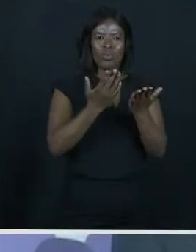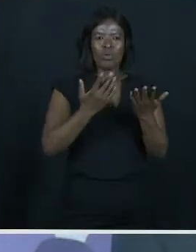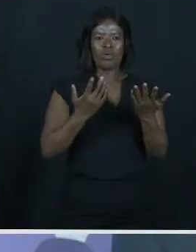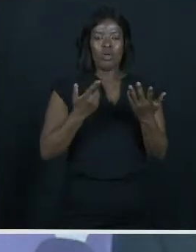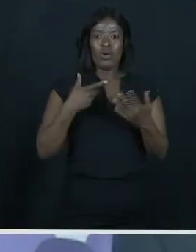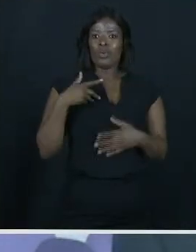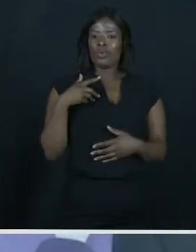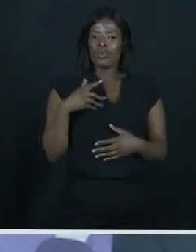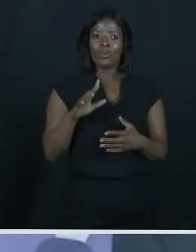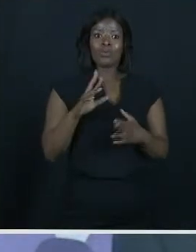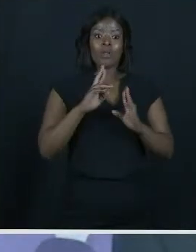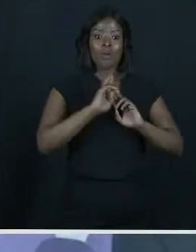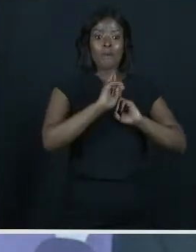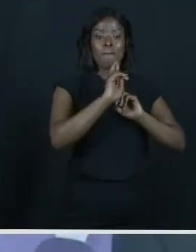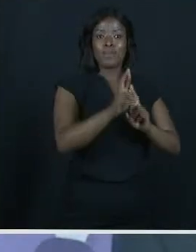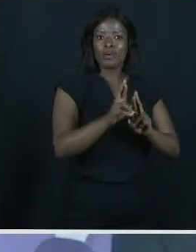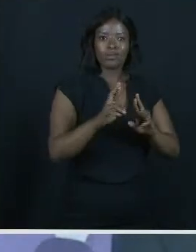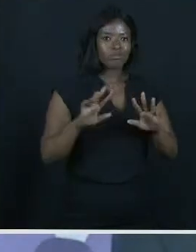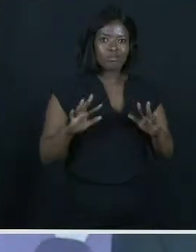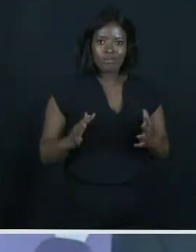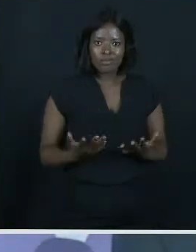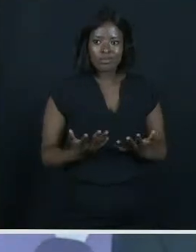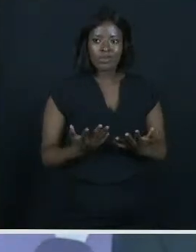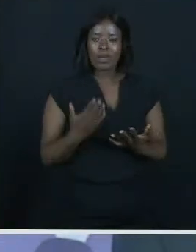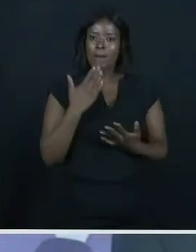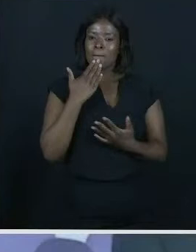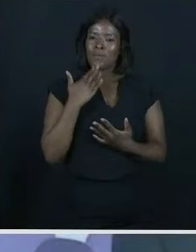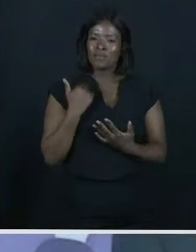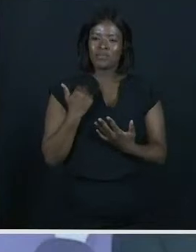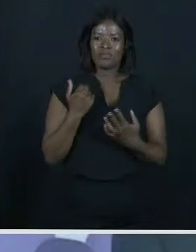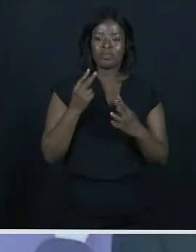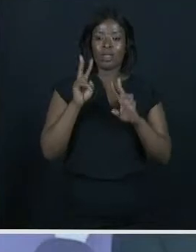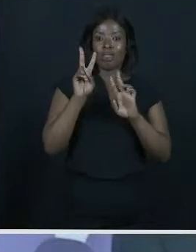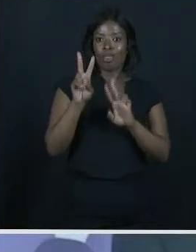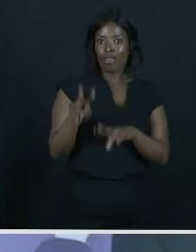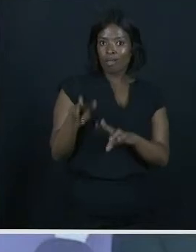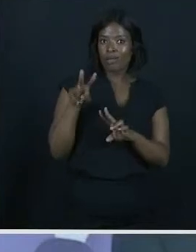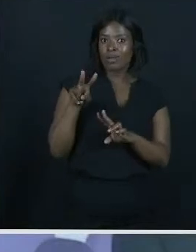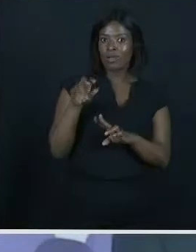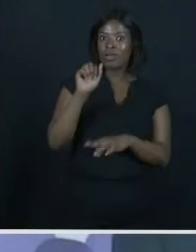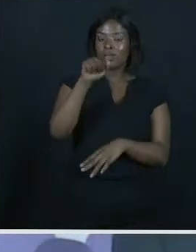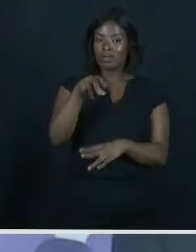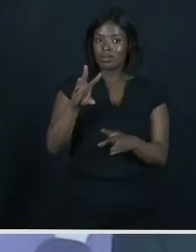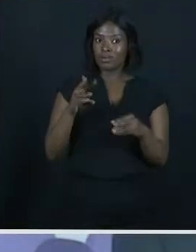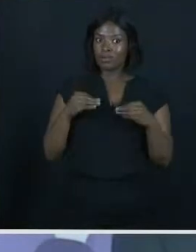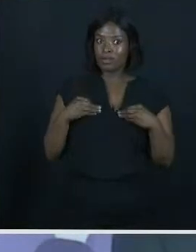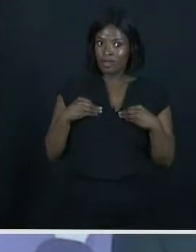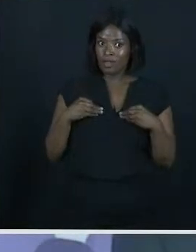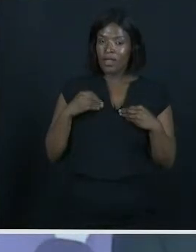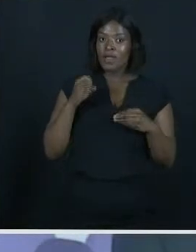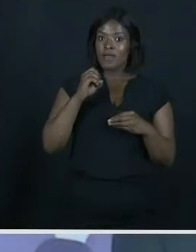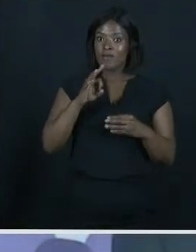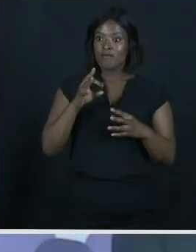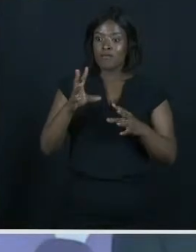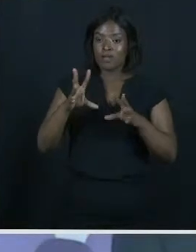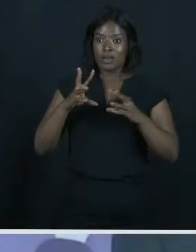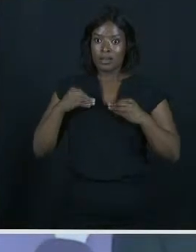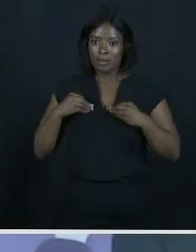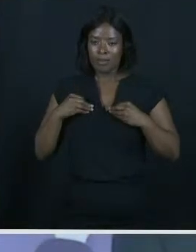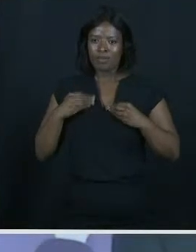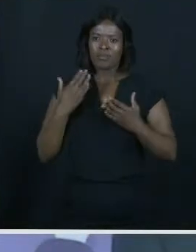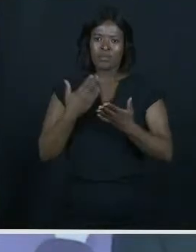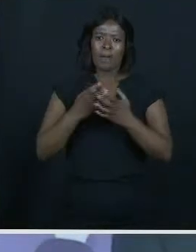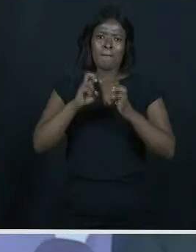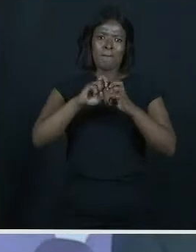do not report. So there is a level of hypocrisy that we need to mitigate in order to get the right statistics. And this